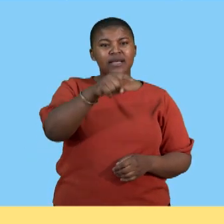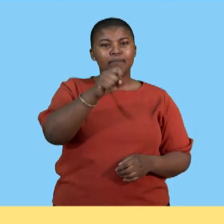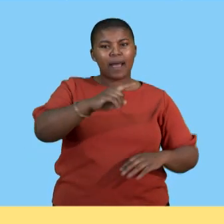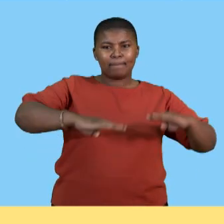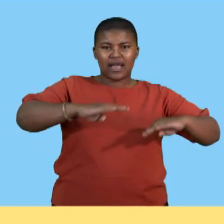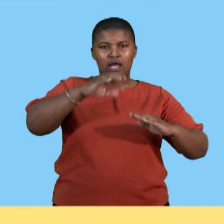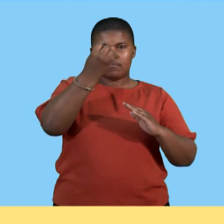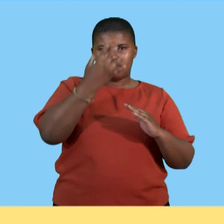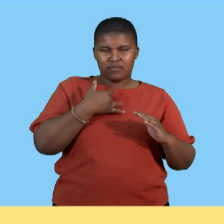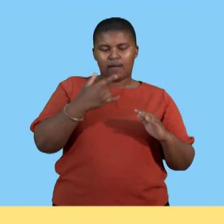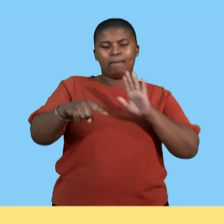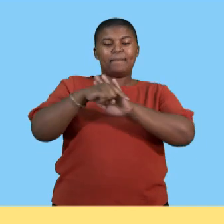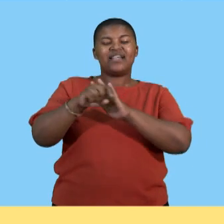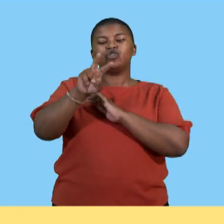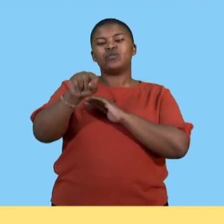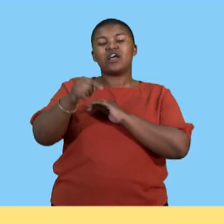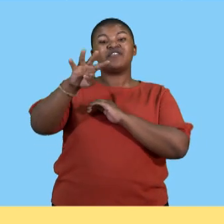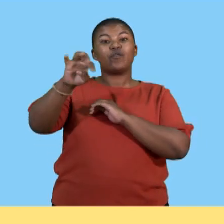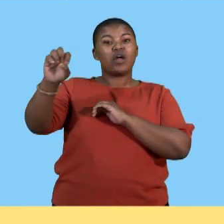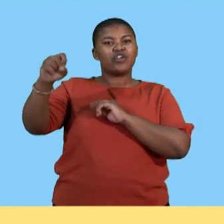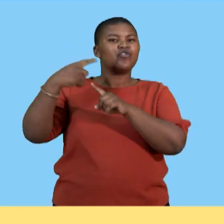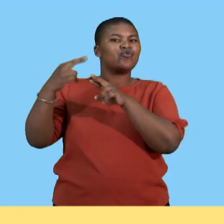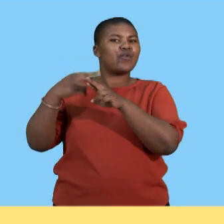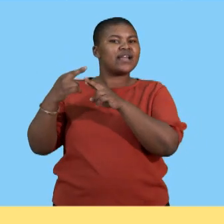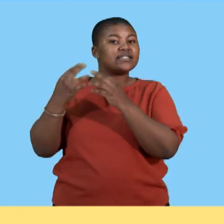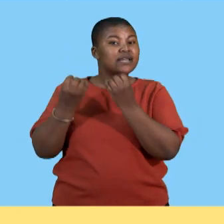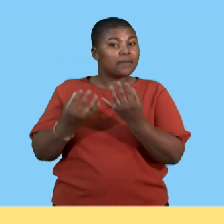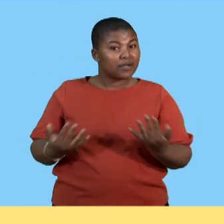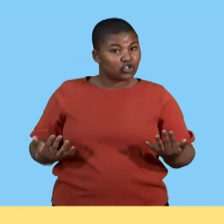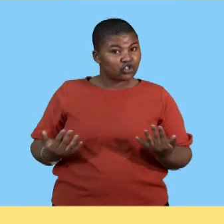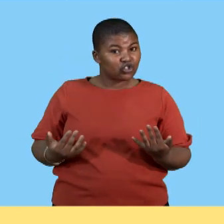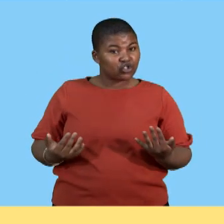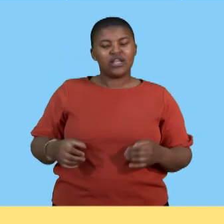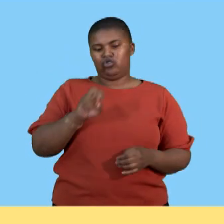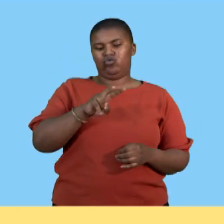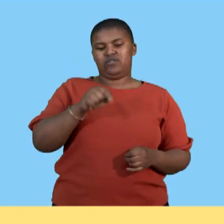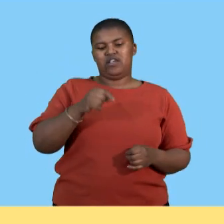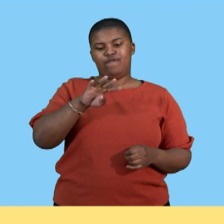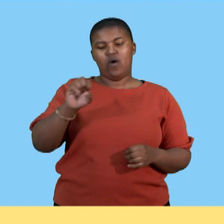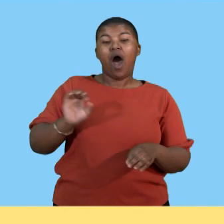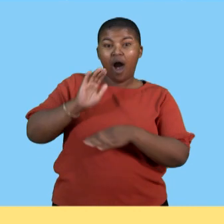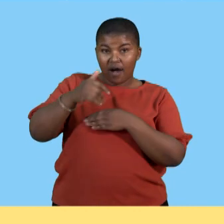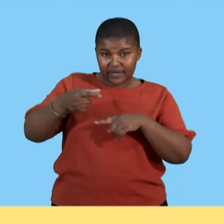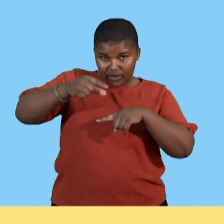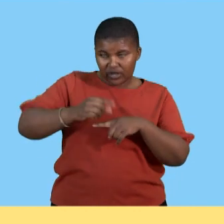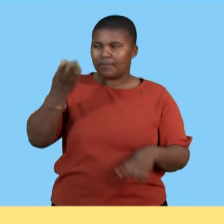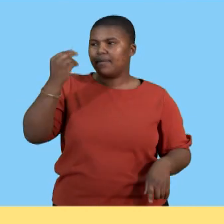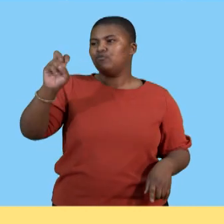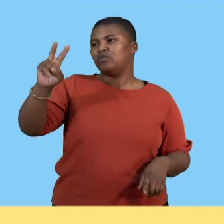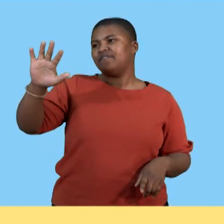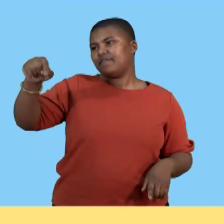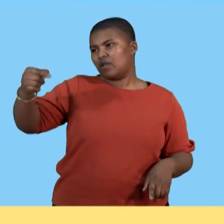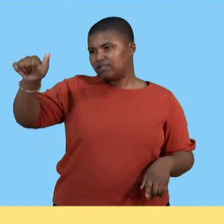balances. Subtract the 2,400, the rent for the month of March, which is after the increase. Then I have